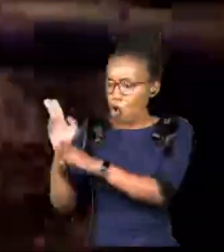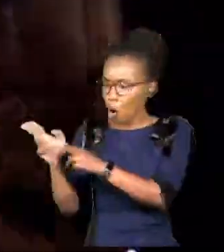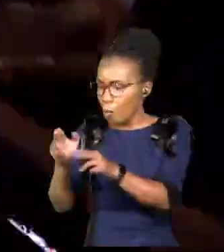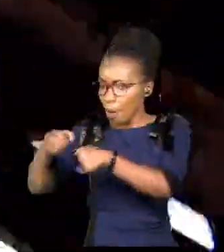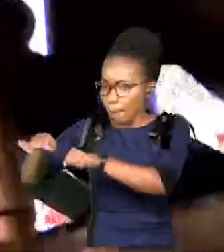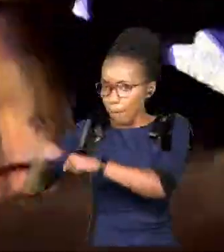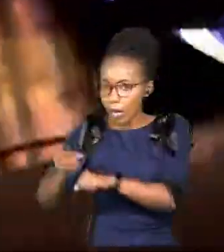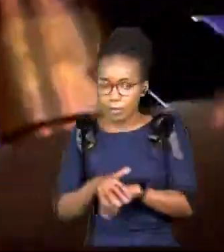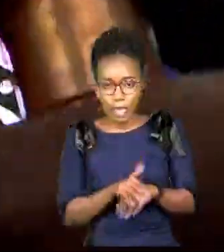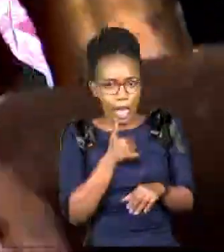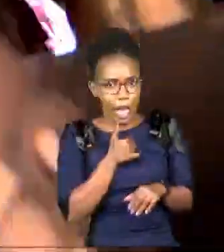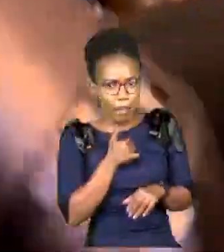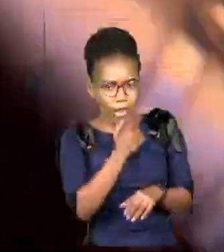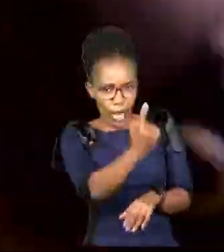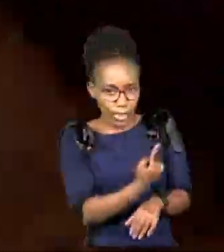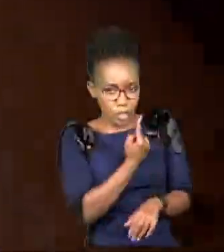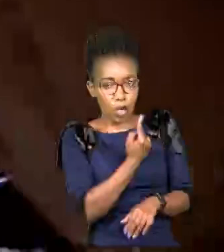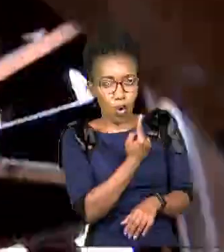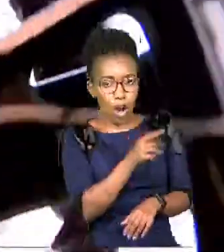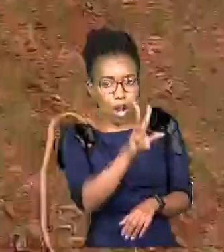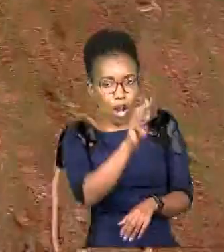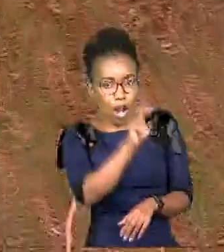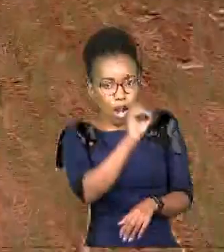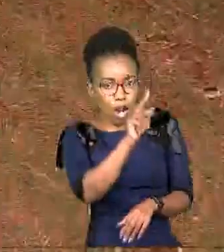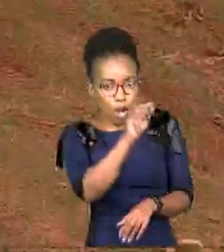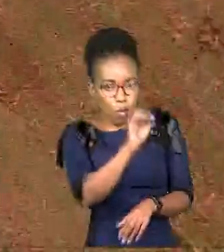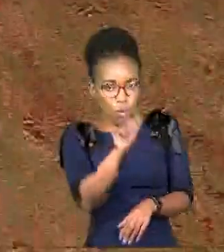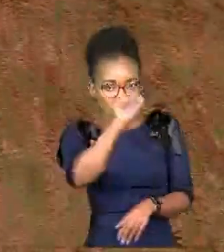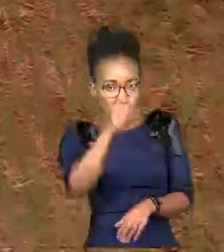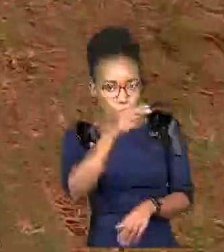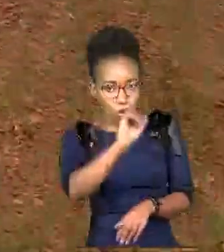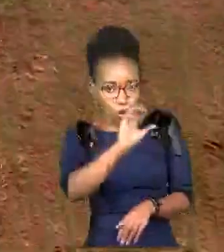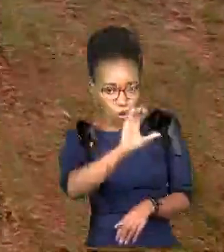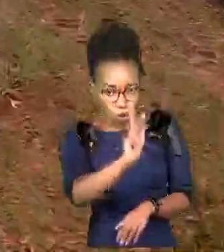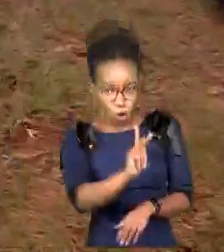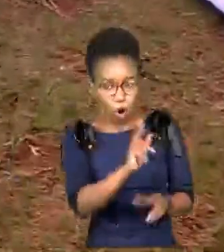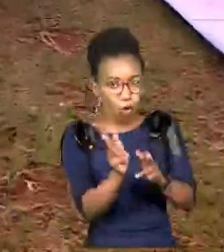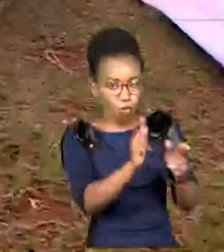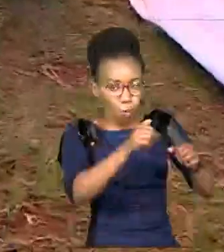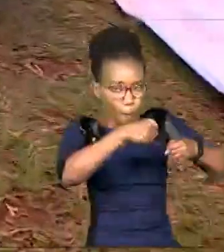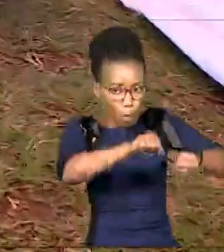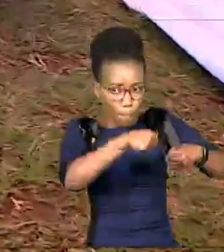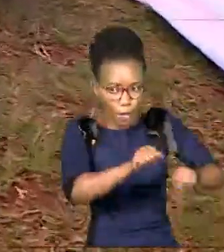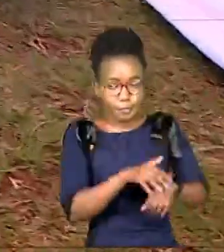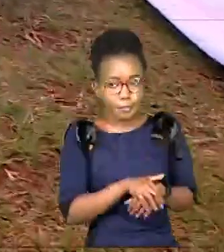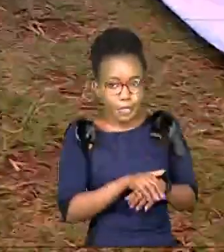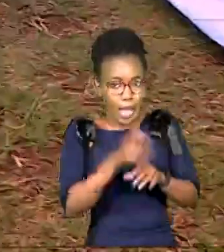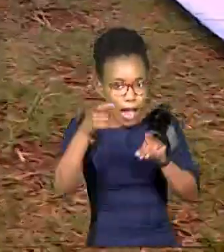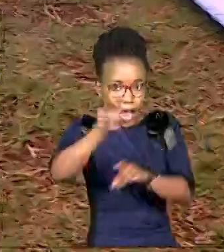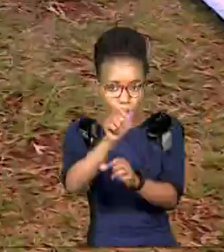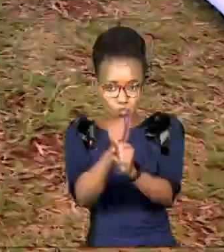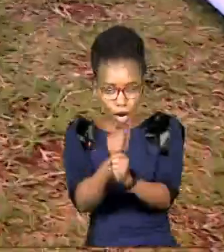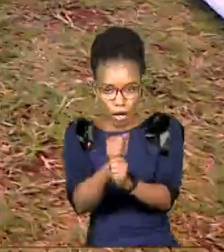single racing monoshock for the bike. It reduces the light and increases the power output for the bike too, as and stabilize